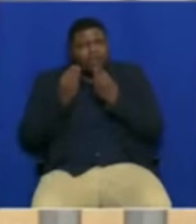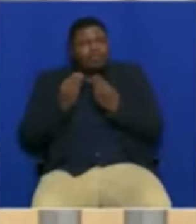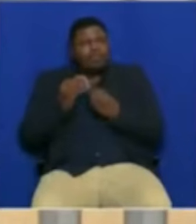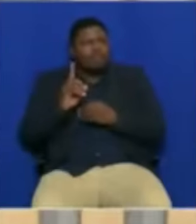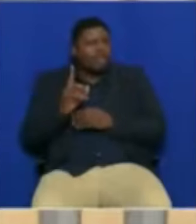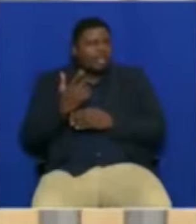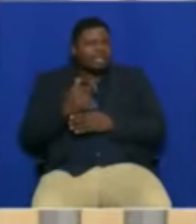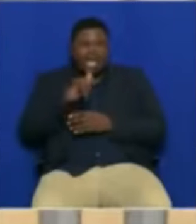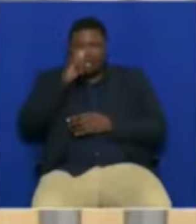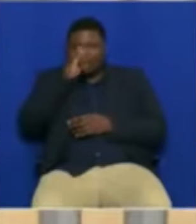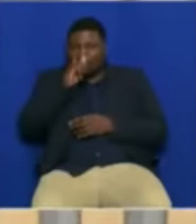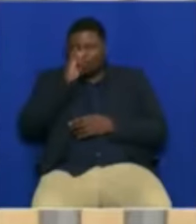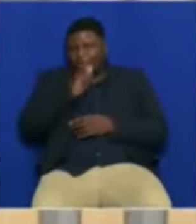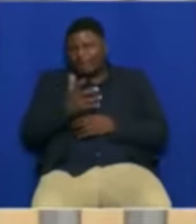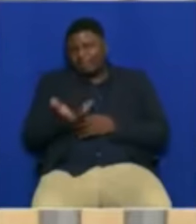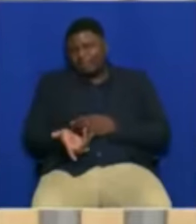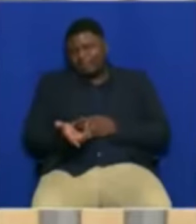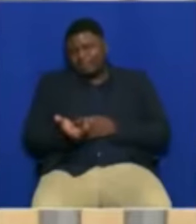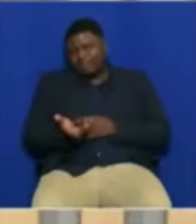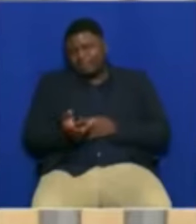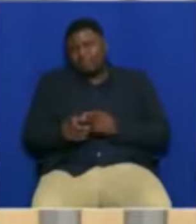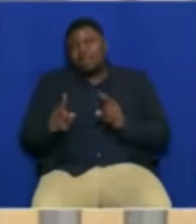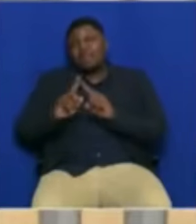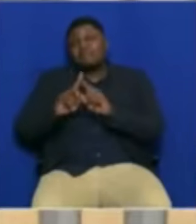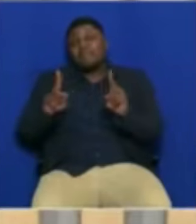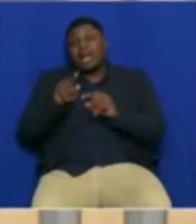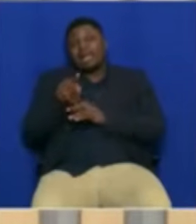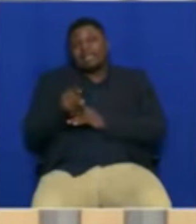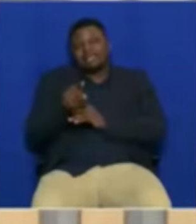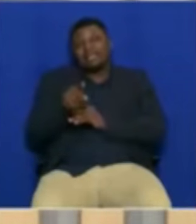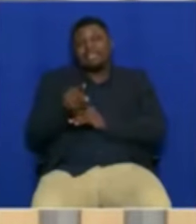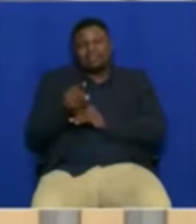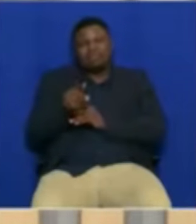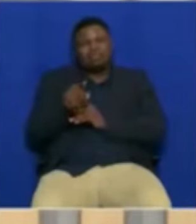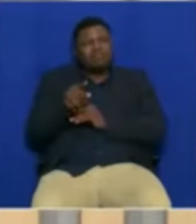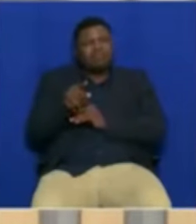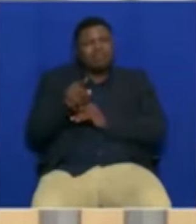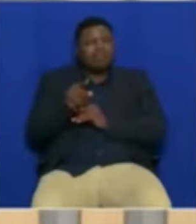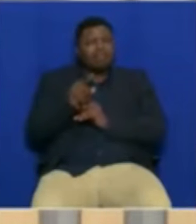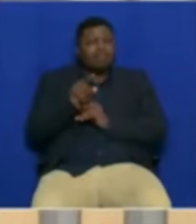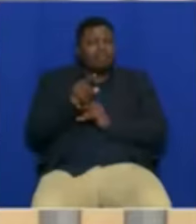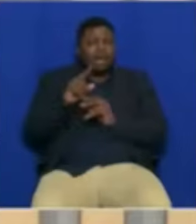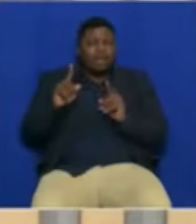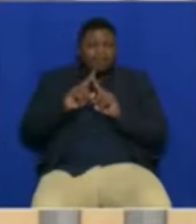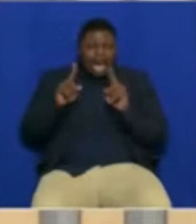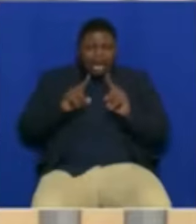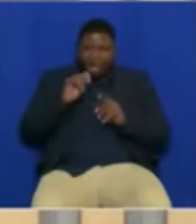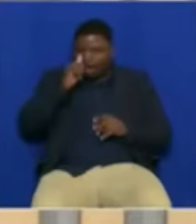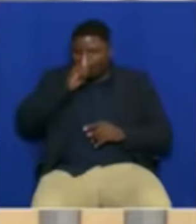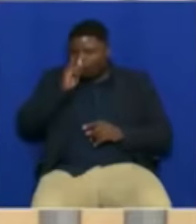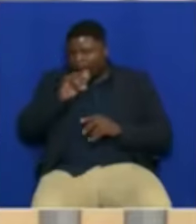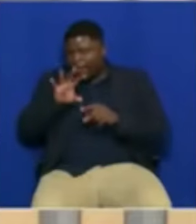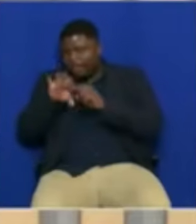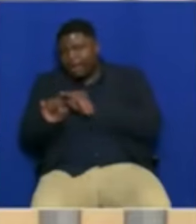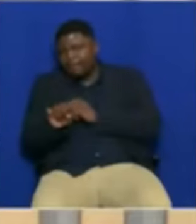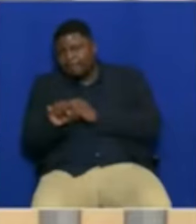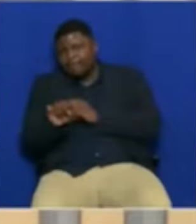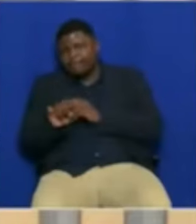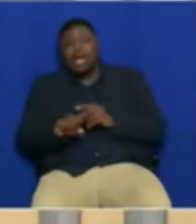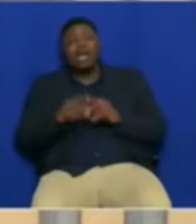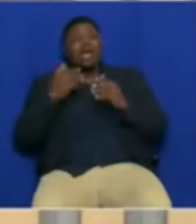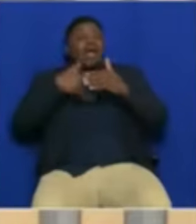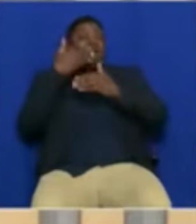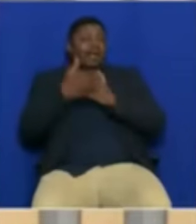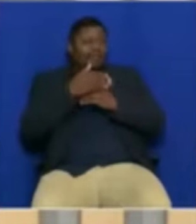the 27, the mandate of IDAC, I found a crime. So I interviewed Major General Pinar, and I asked her